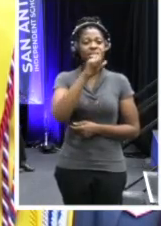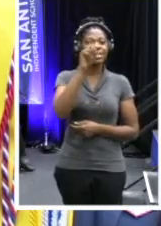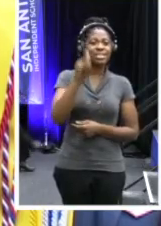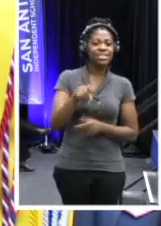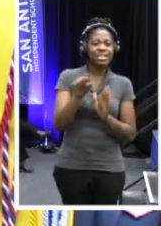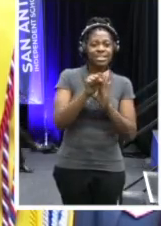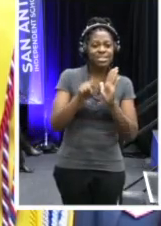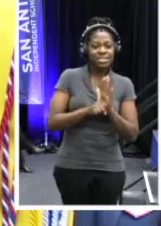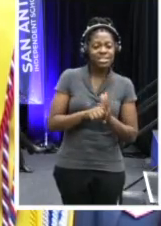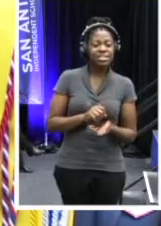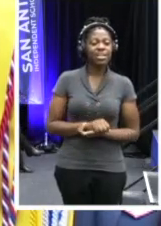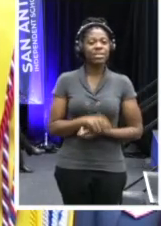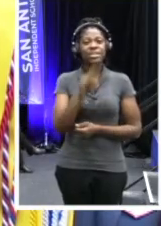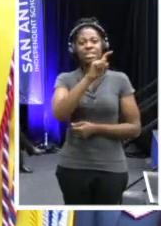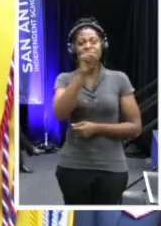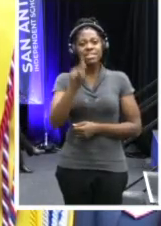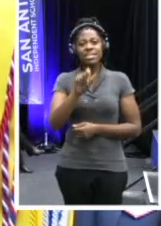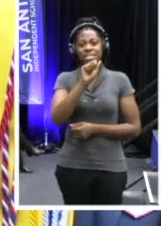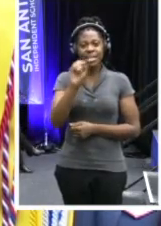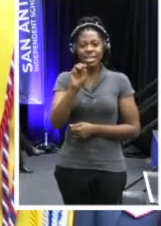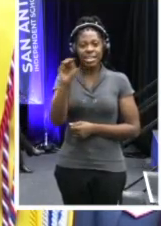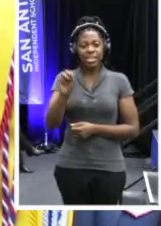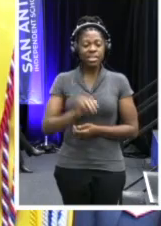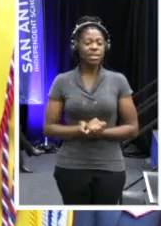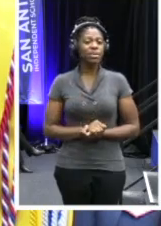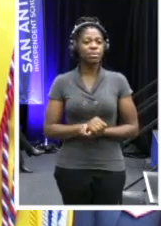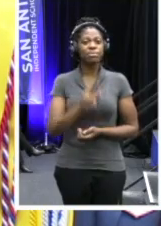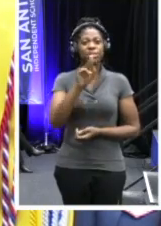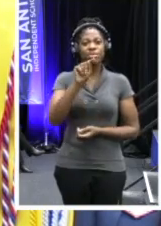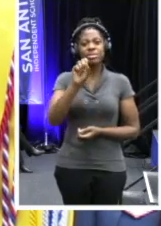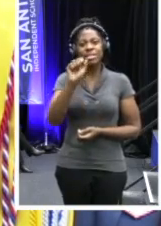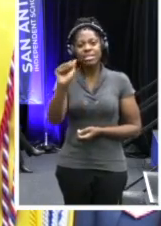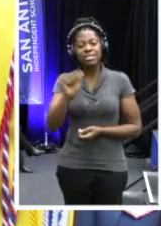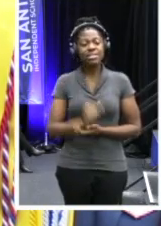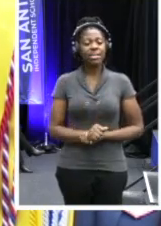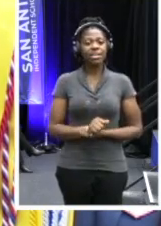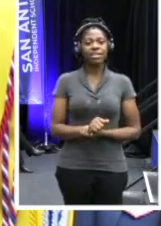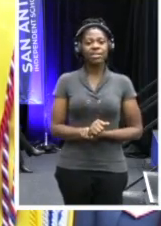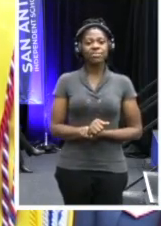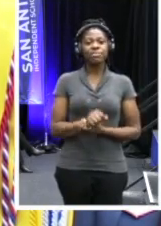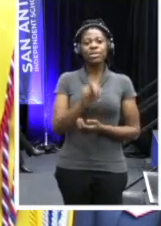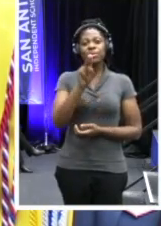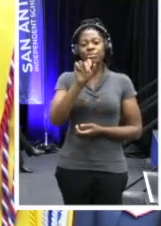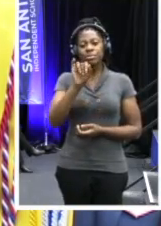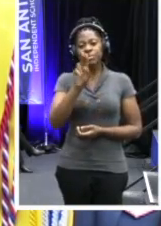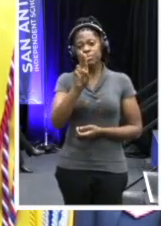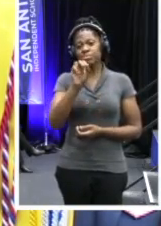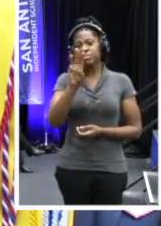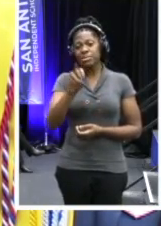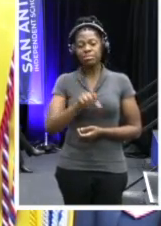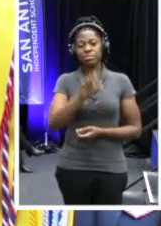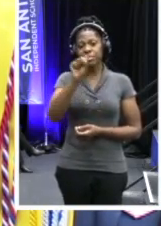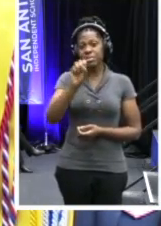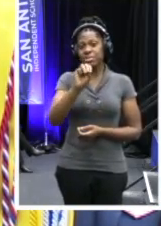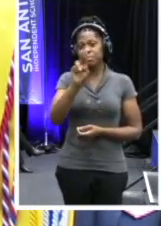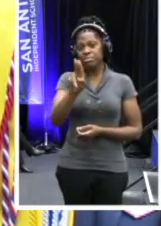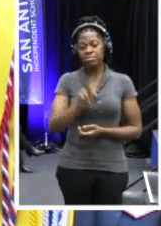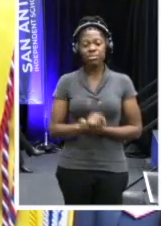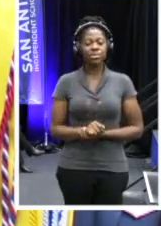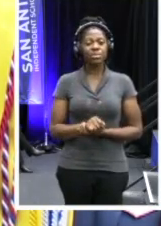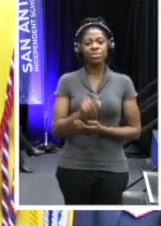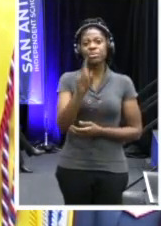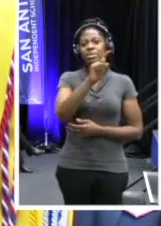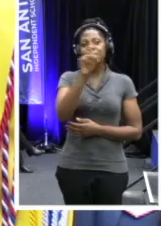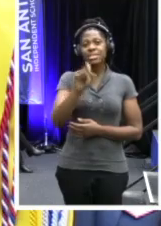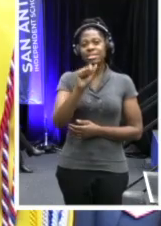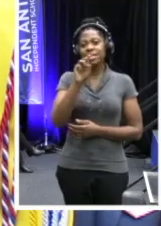State, Texas A&M College Station, UTSA, the University of the Incarnate Word, St. Mary's University, Texas